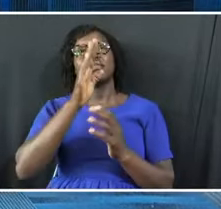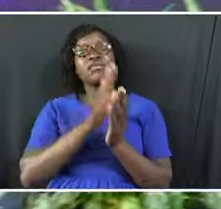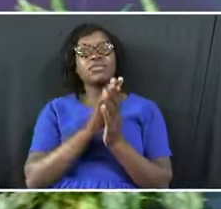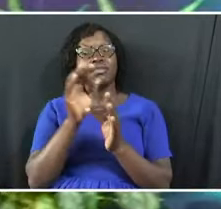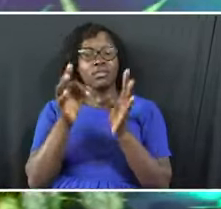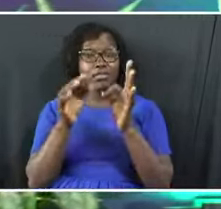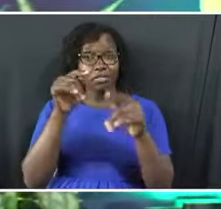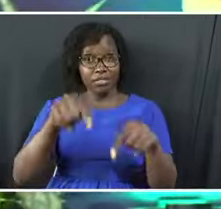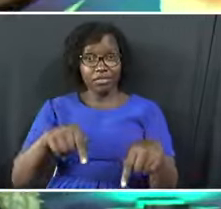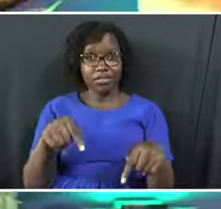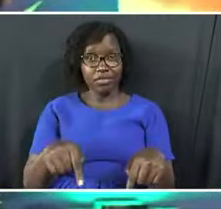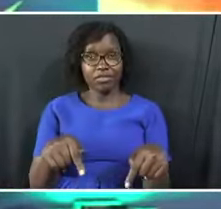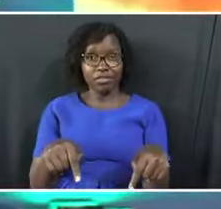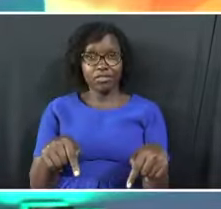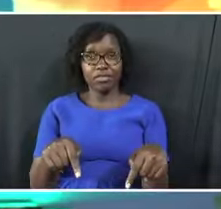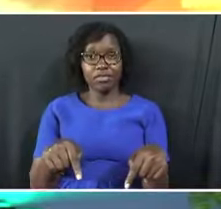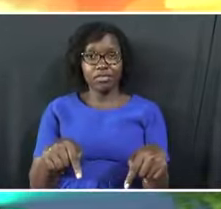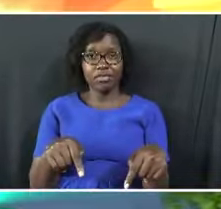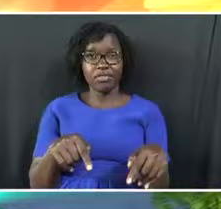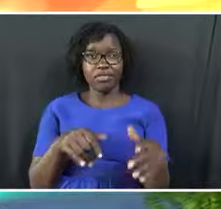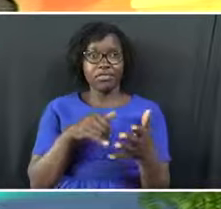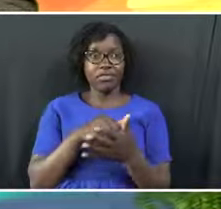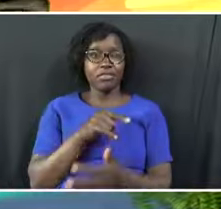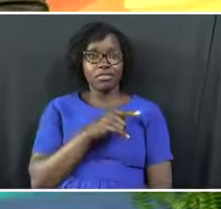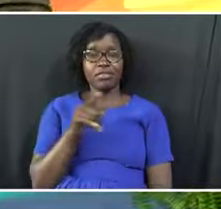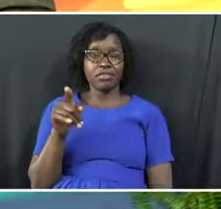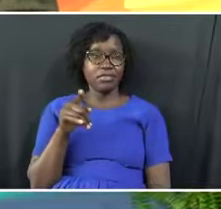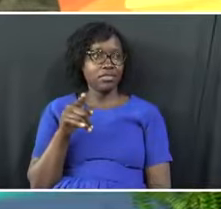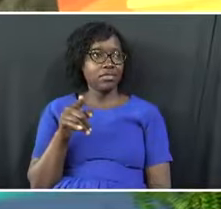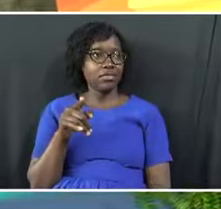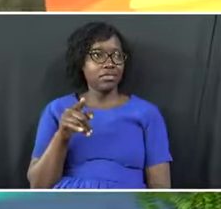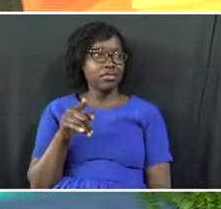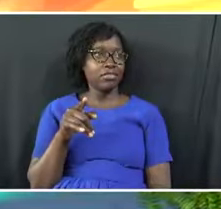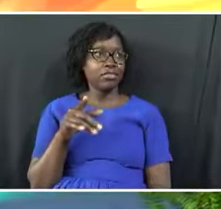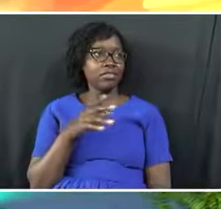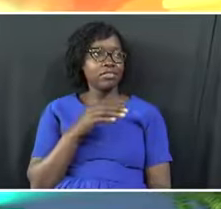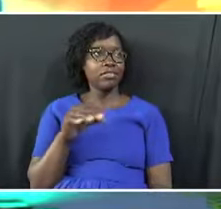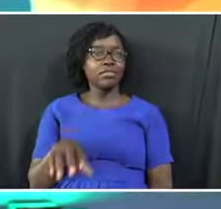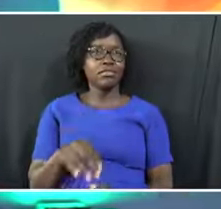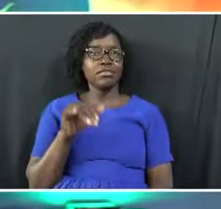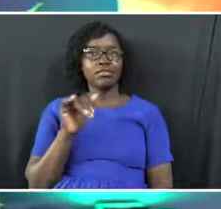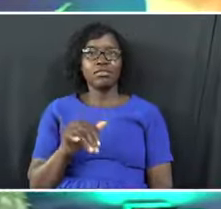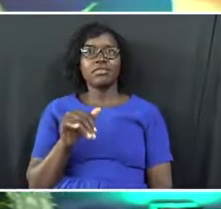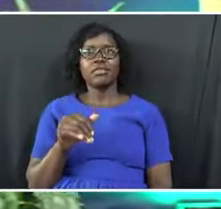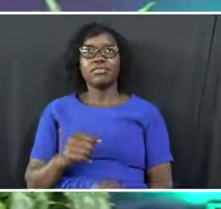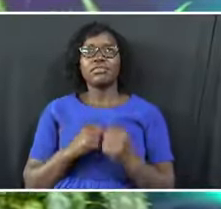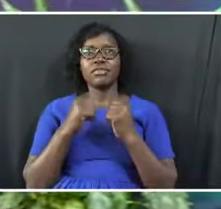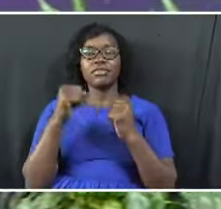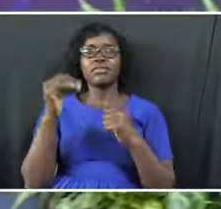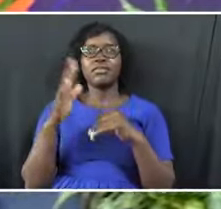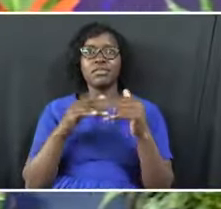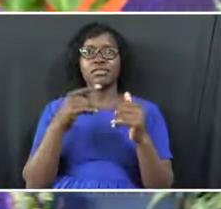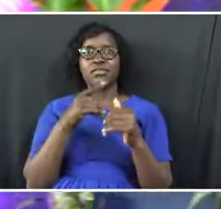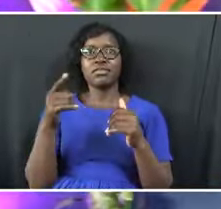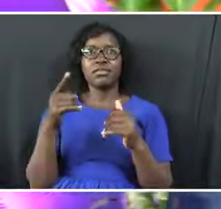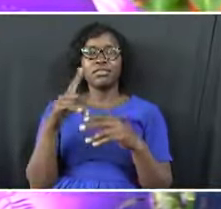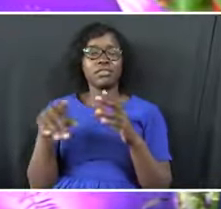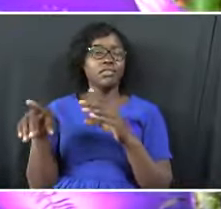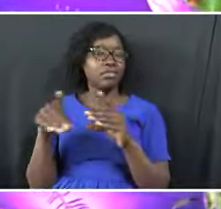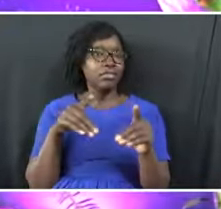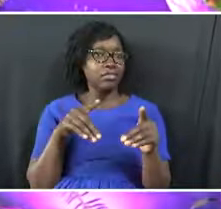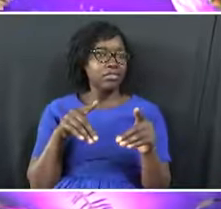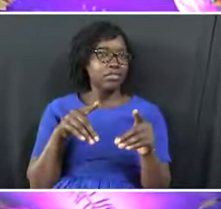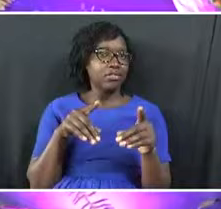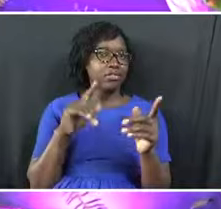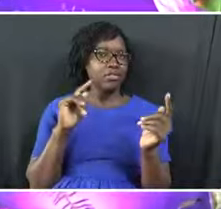today I mess up with you and you find that I'm stronger than you, what you will do, you